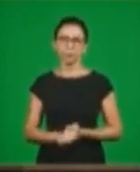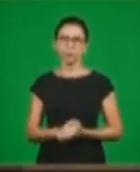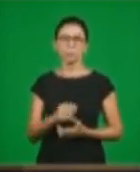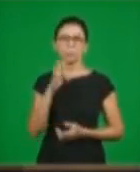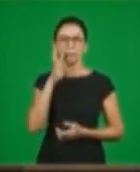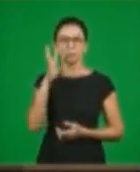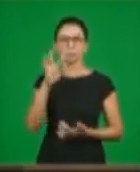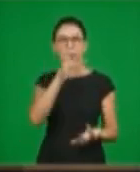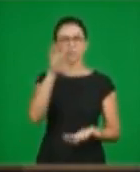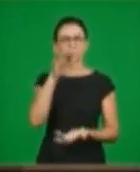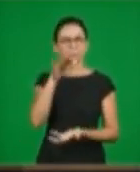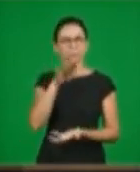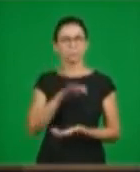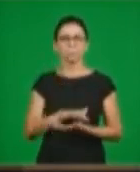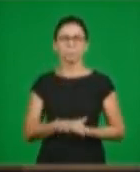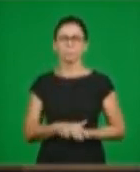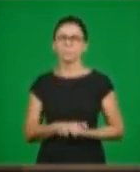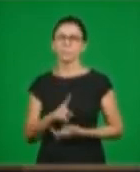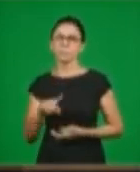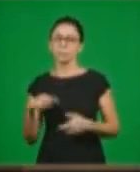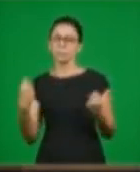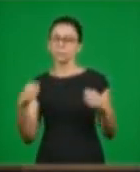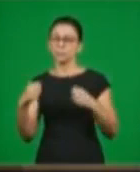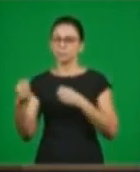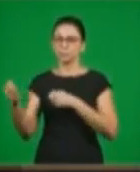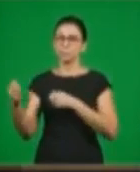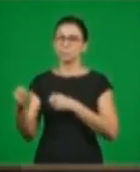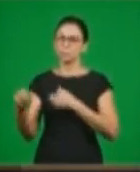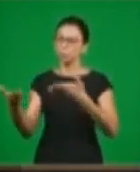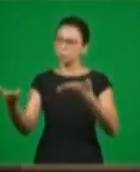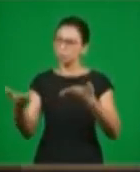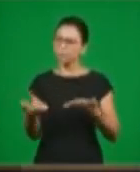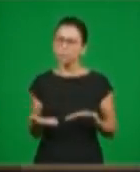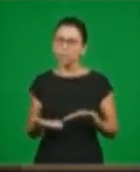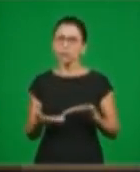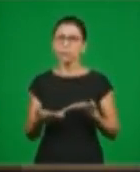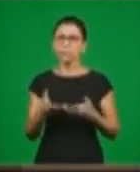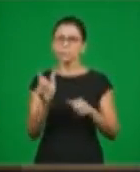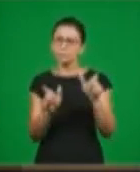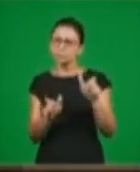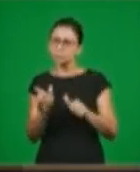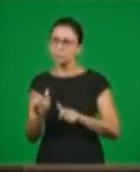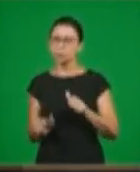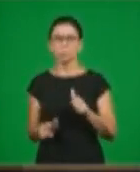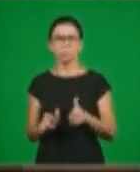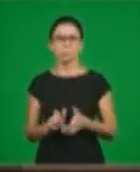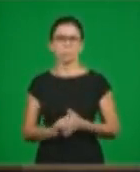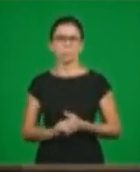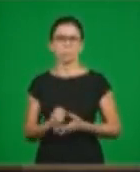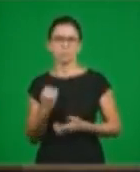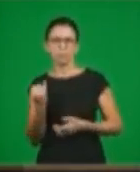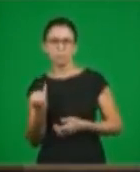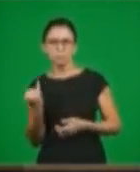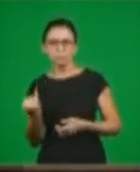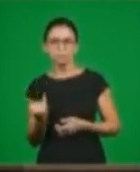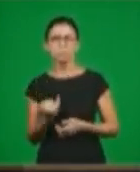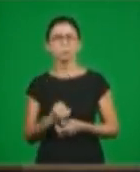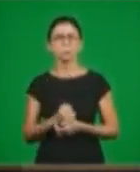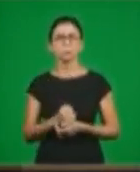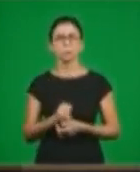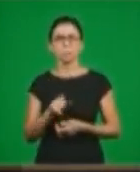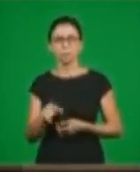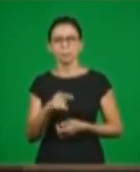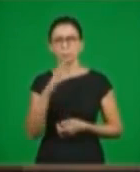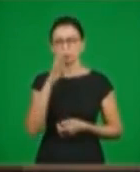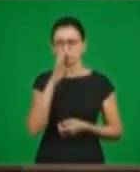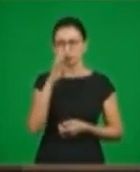Oh, you wanna invite people for the service tonight? Why, to convert them? If you don't wanna follow